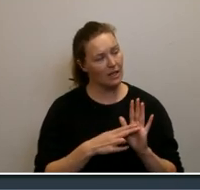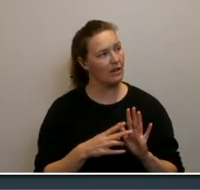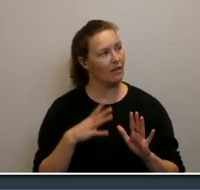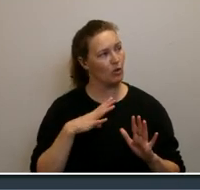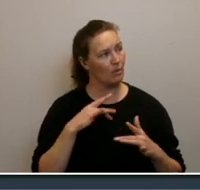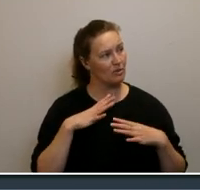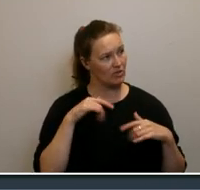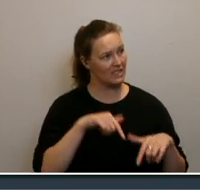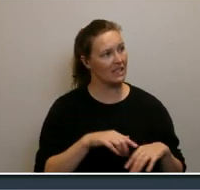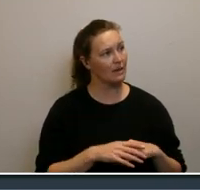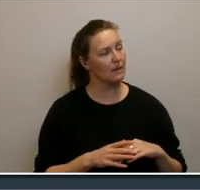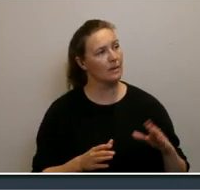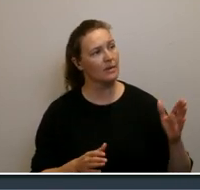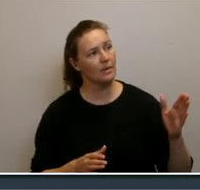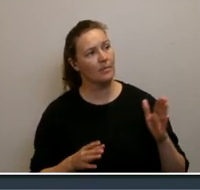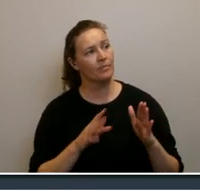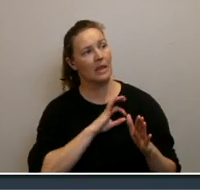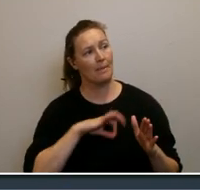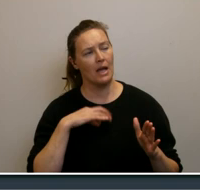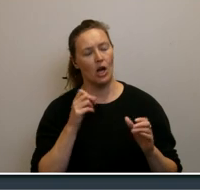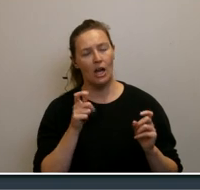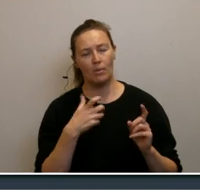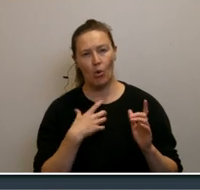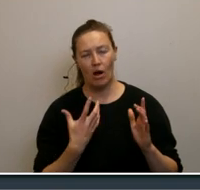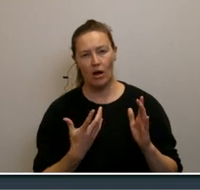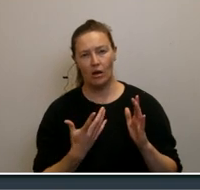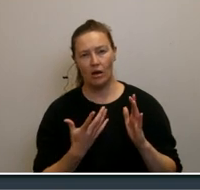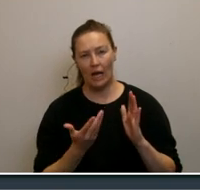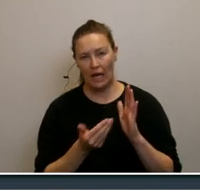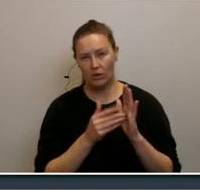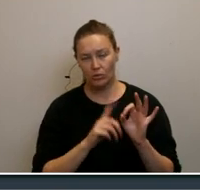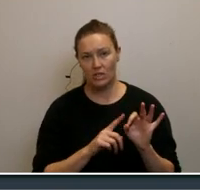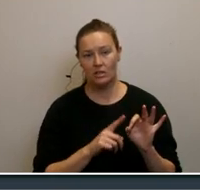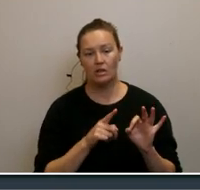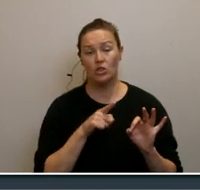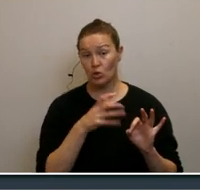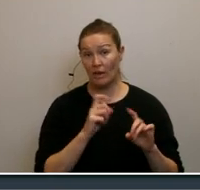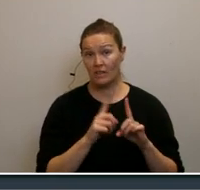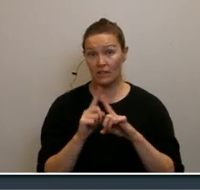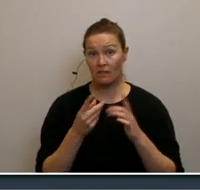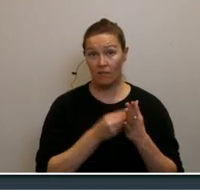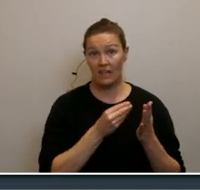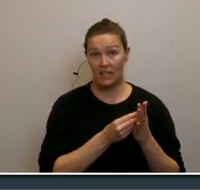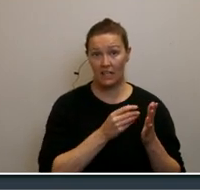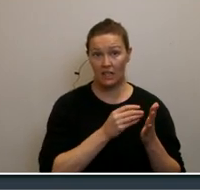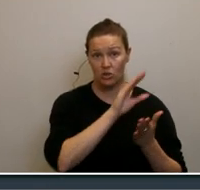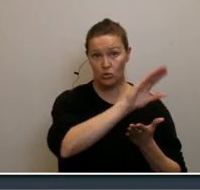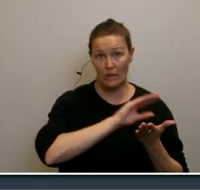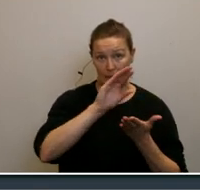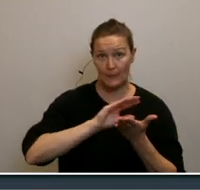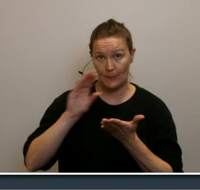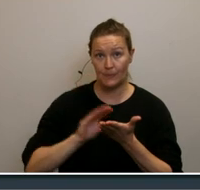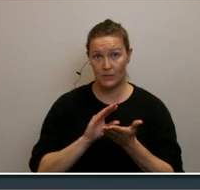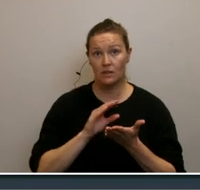here. Okay, and just to tease that out a little bit more, do you have a variety of different funding streams that comes through to support the